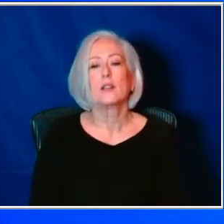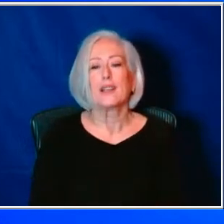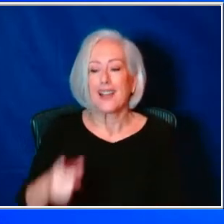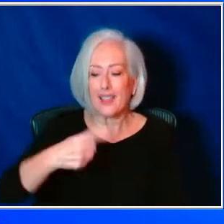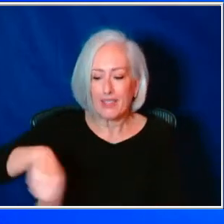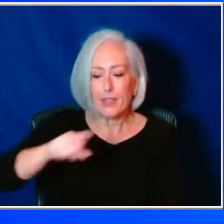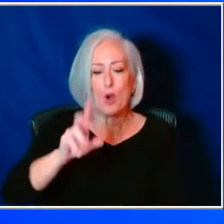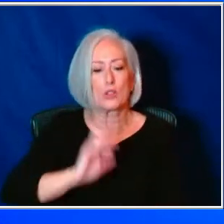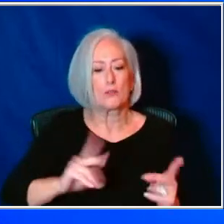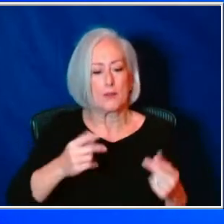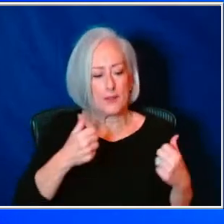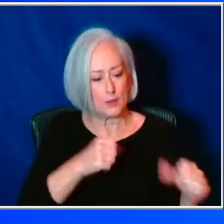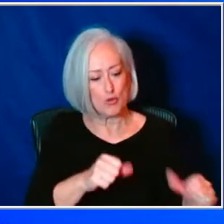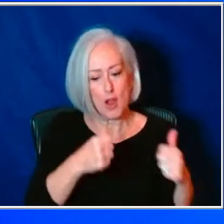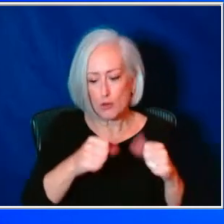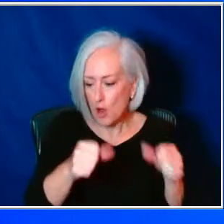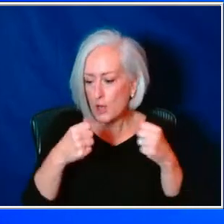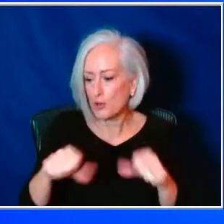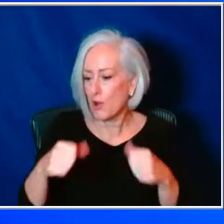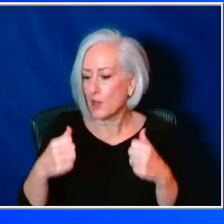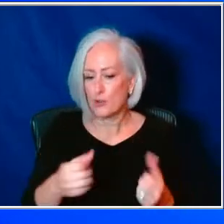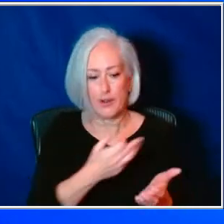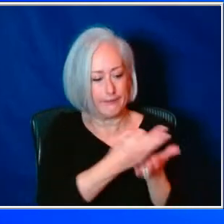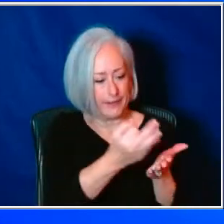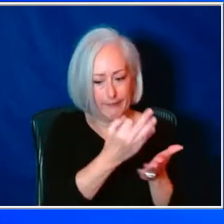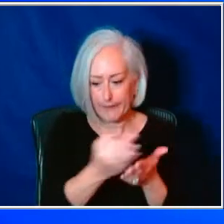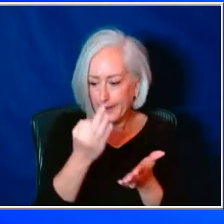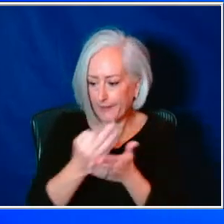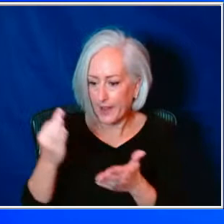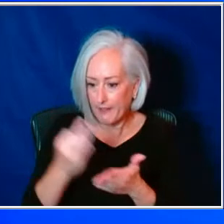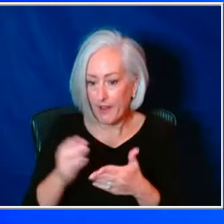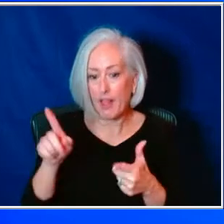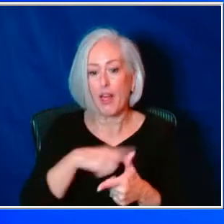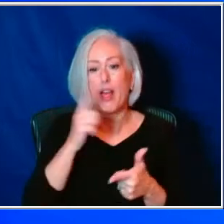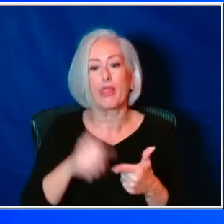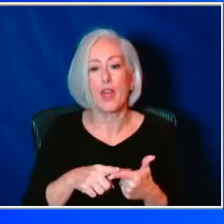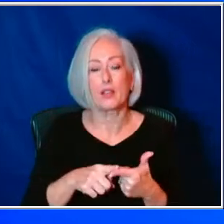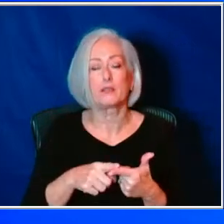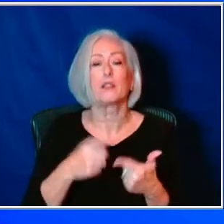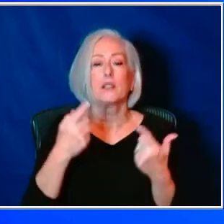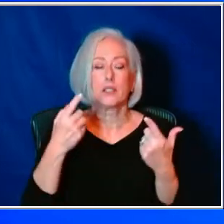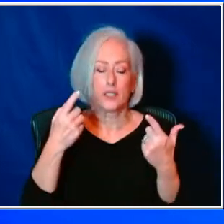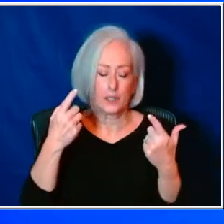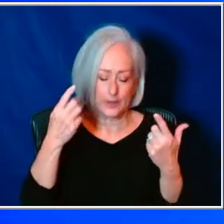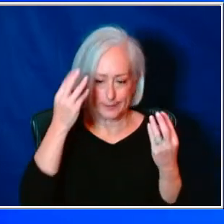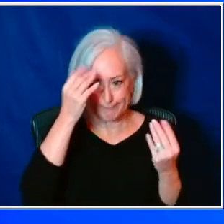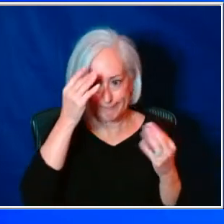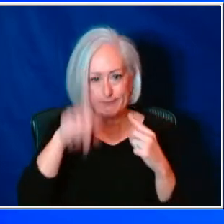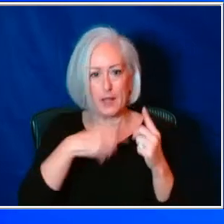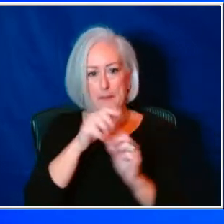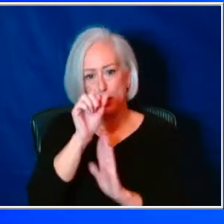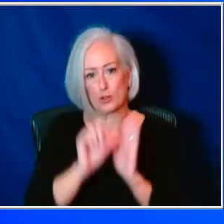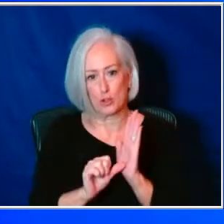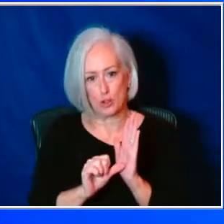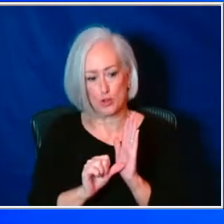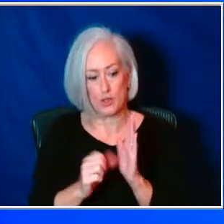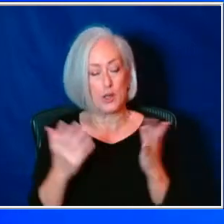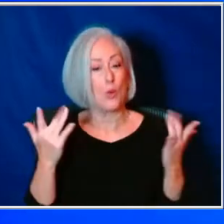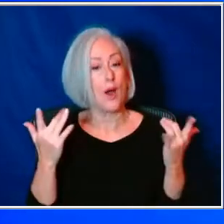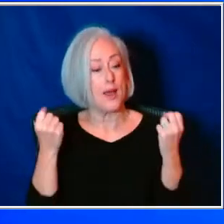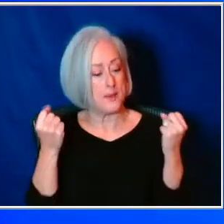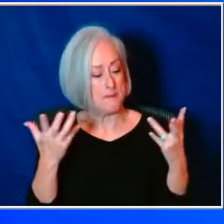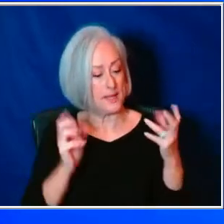other steps before they get to us, that's when we're considering surgery, because certainly a lot of folks can improve with some of these